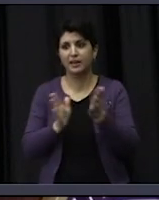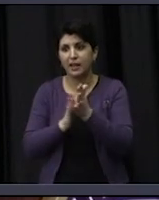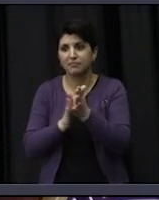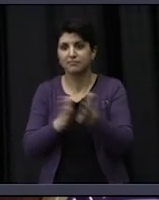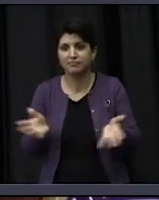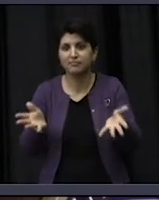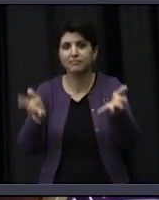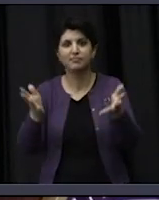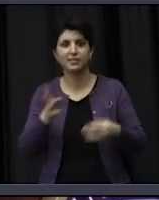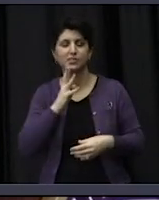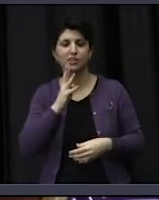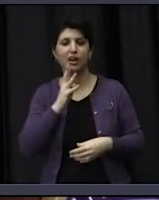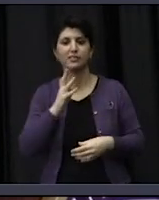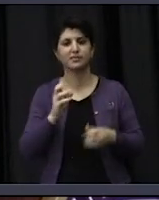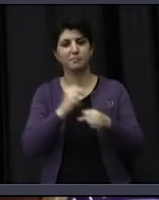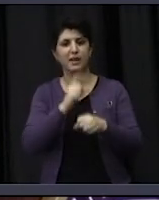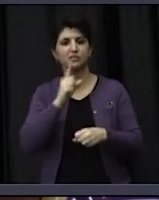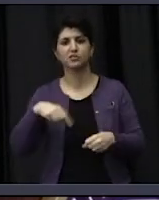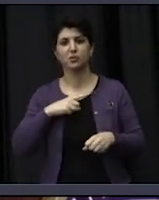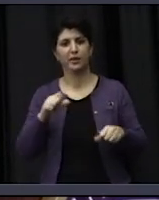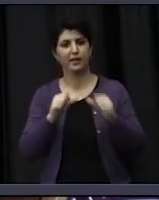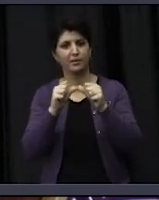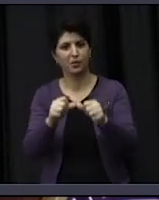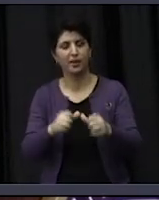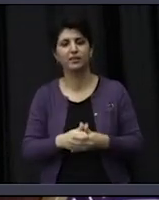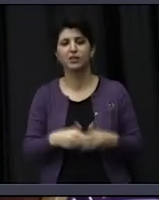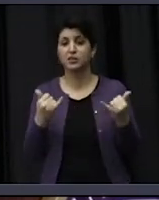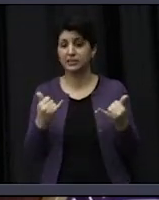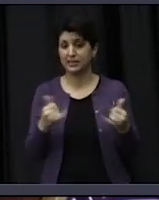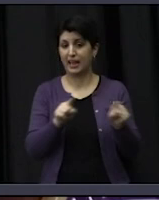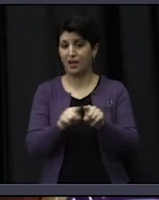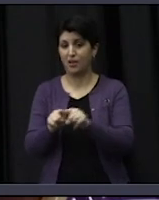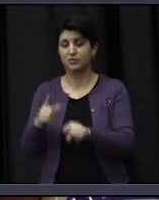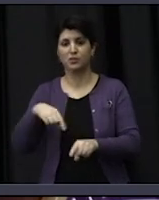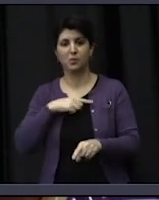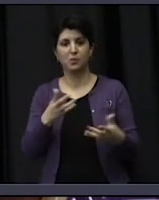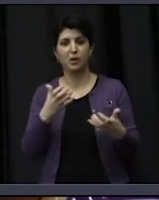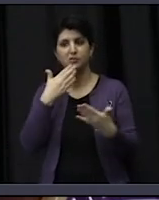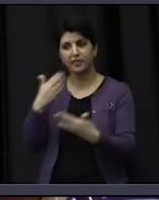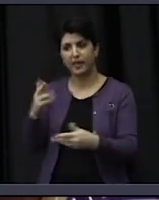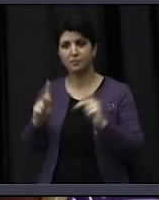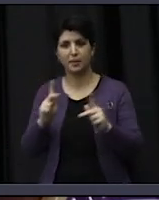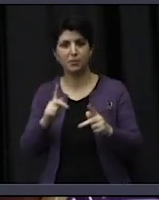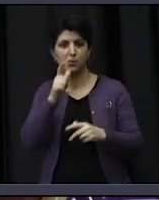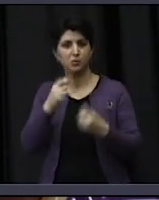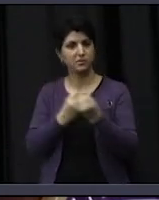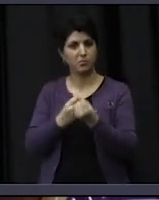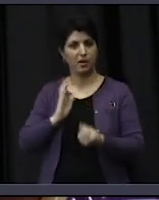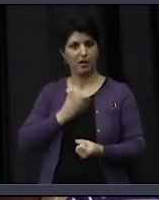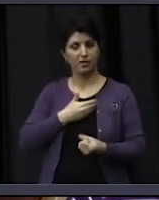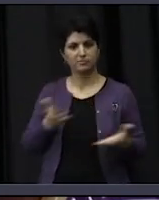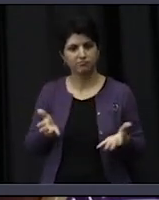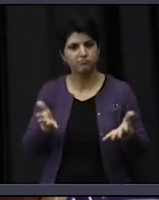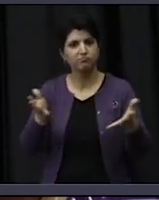going. Today is also the day we like to thank those who supported us, pushed us, and